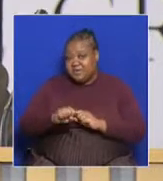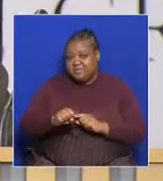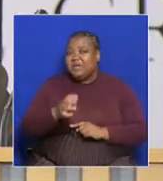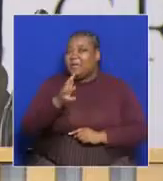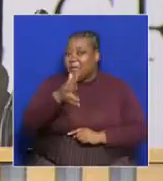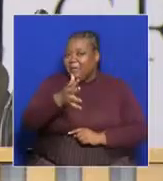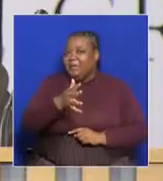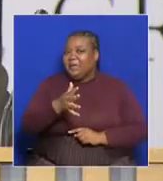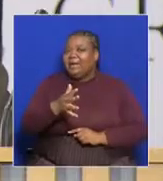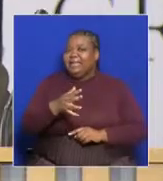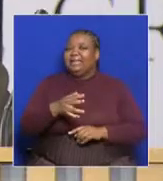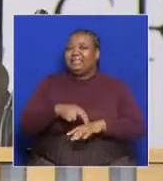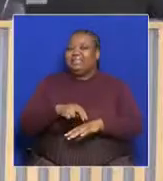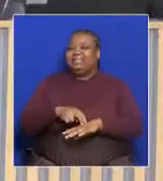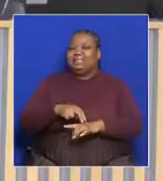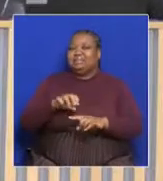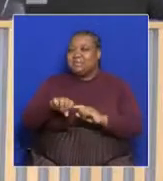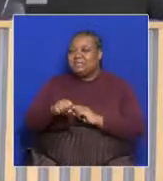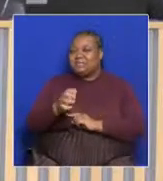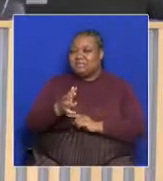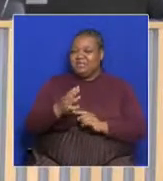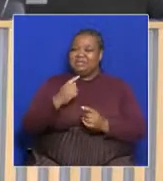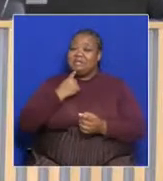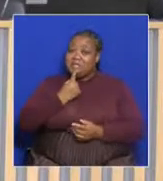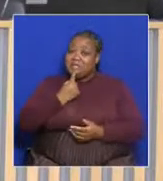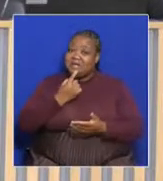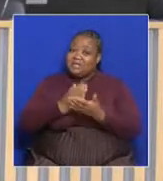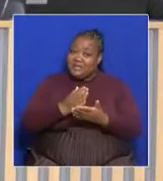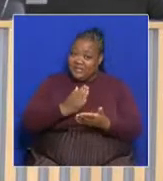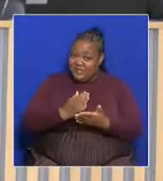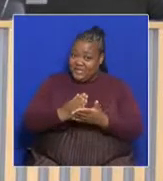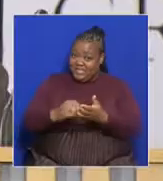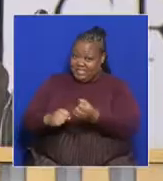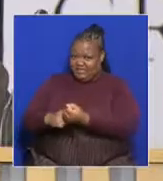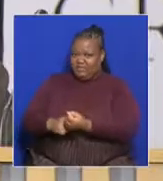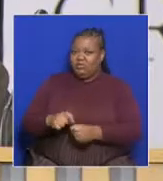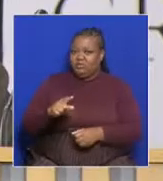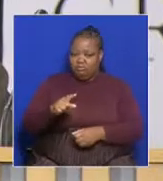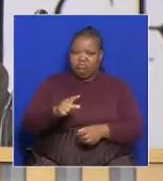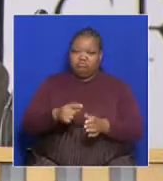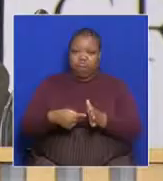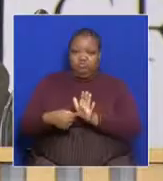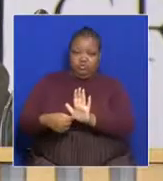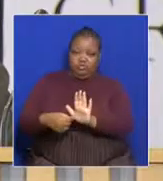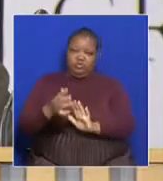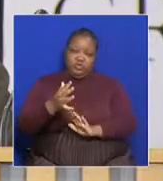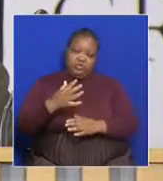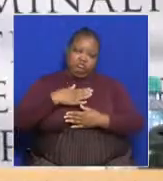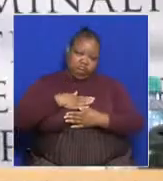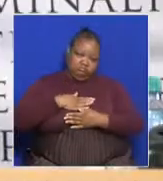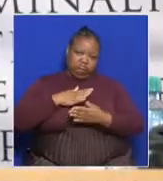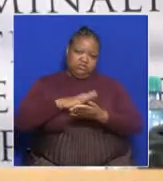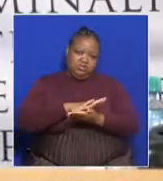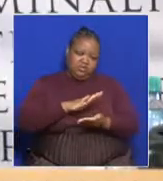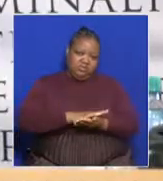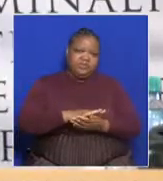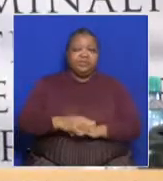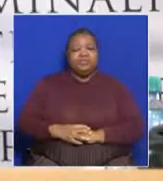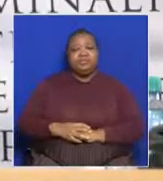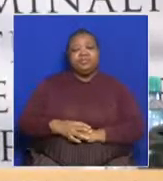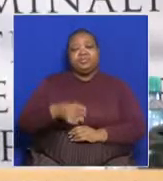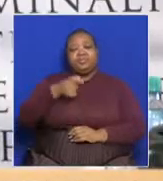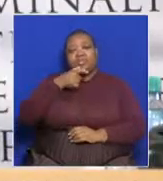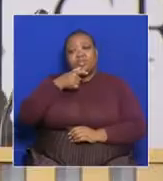there are facts that are in your favor, we will mention them. I appreciate that, Commissioner. And I was going to comment, don't spoil the broth,